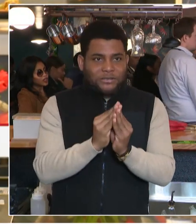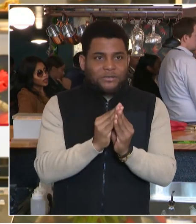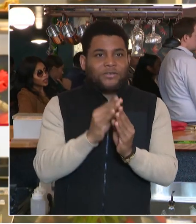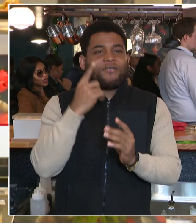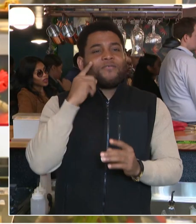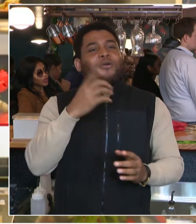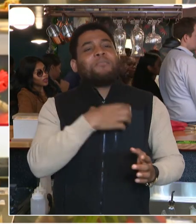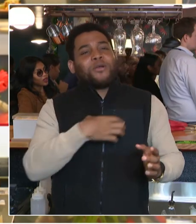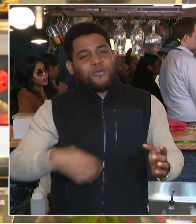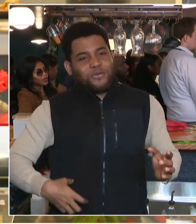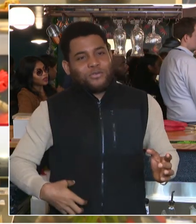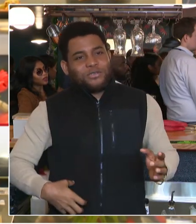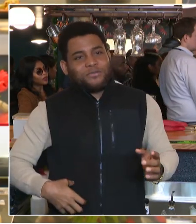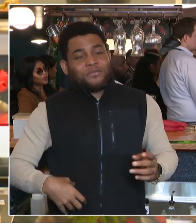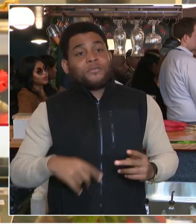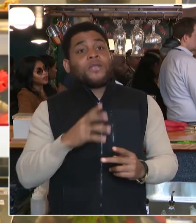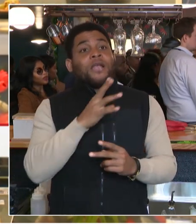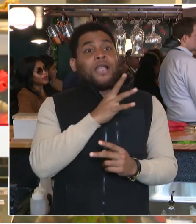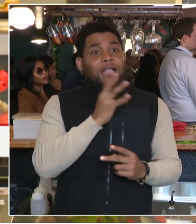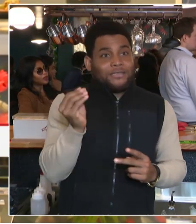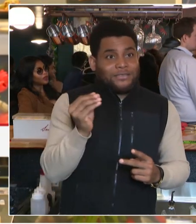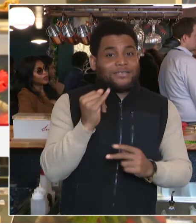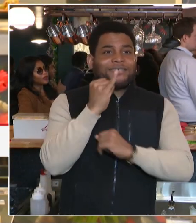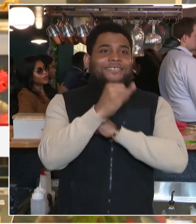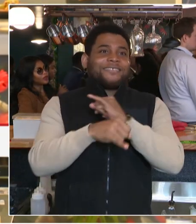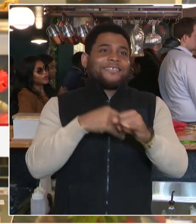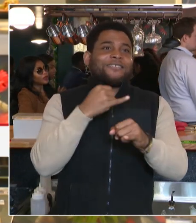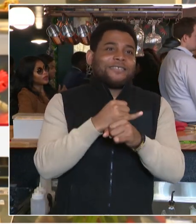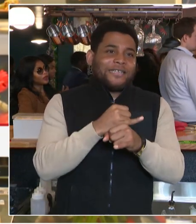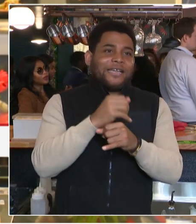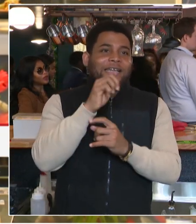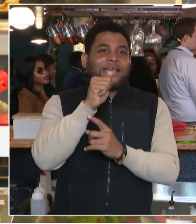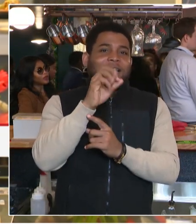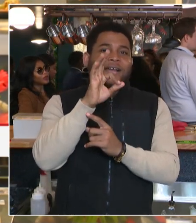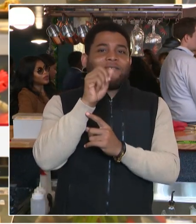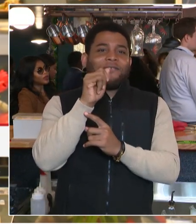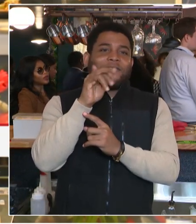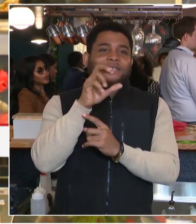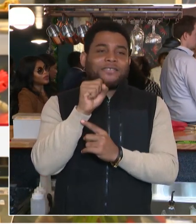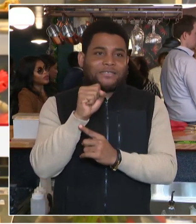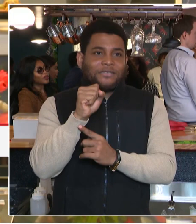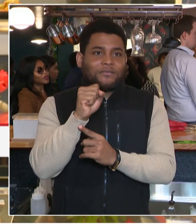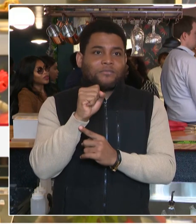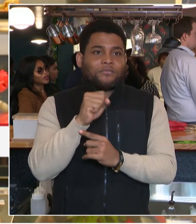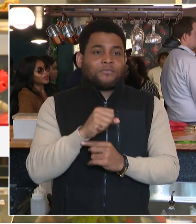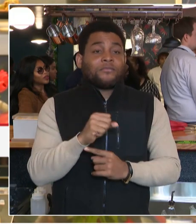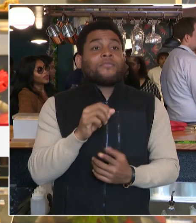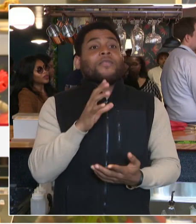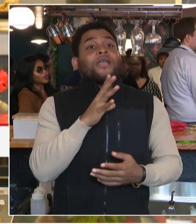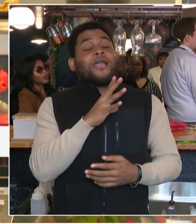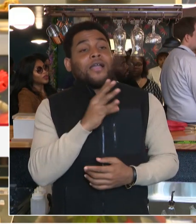International Affairs, who attended the COP28, which is a global